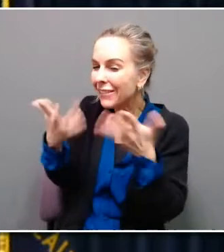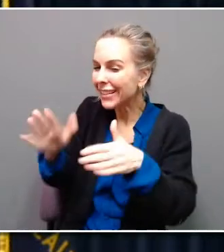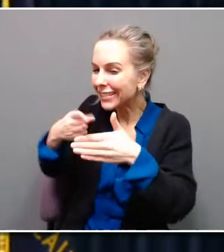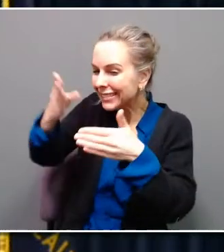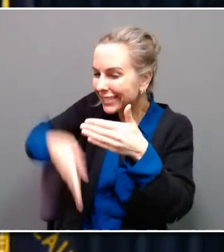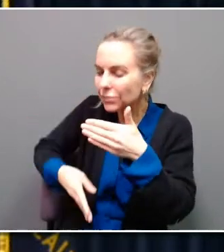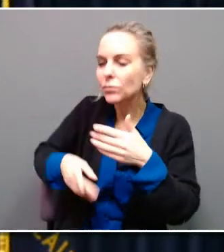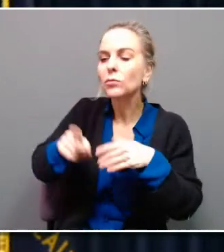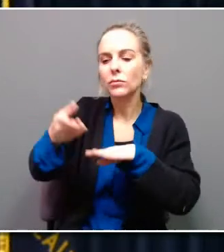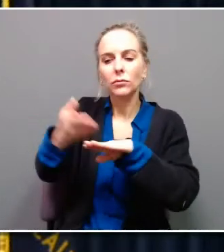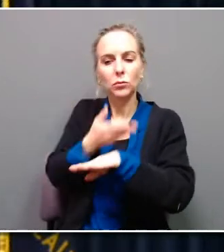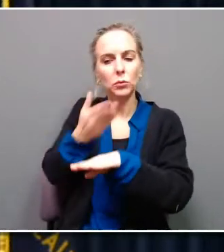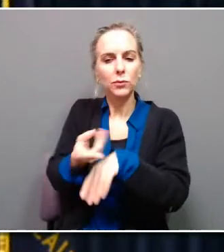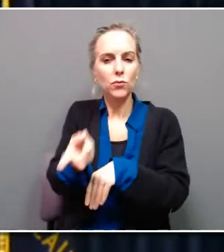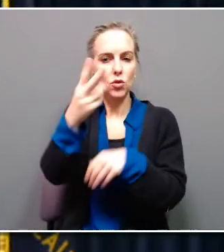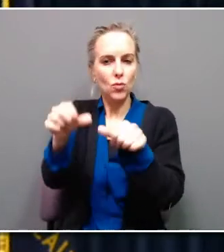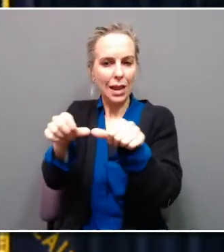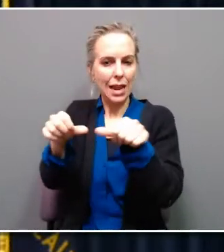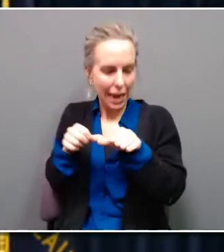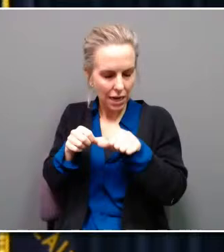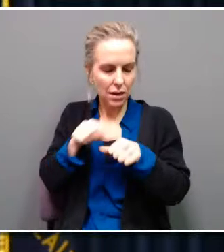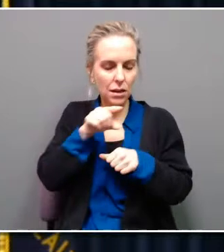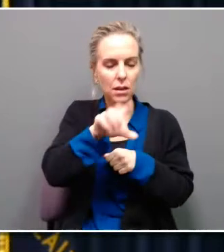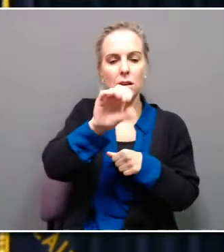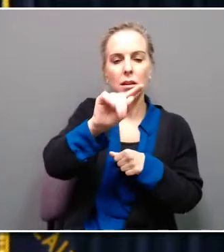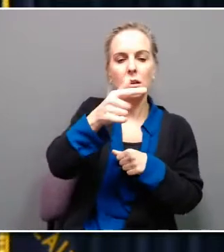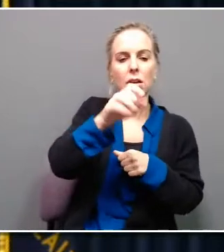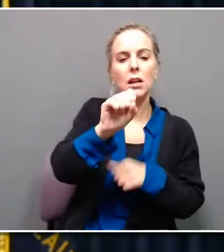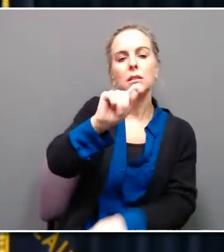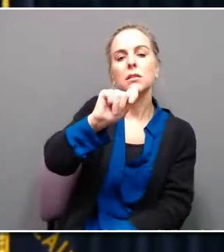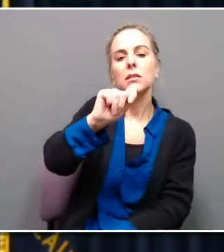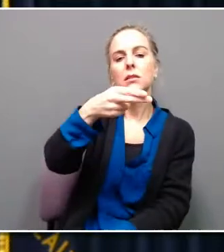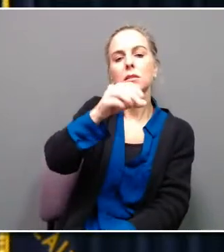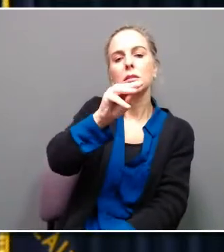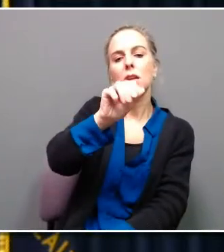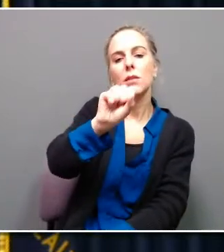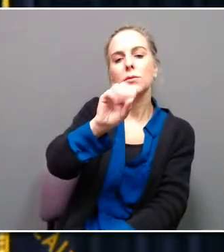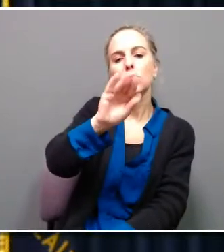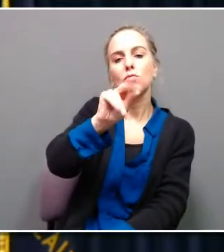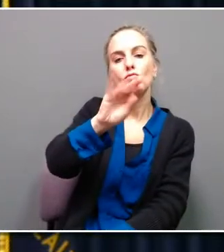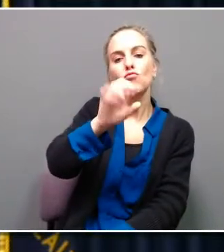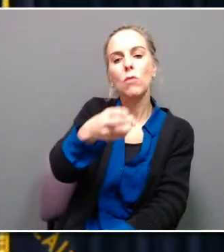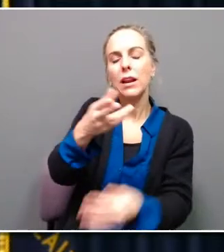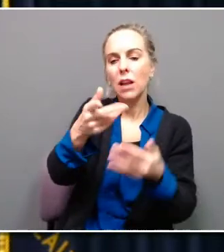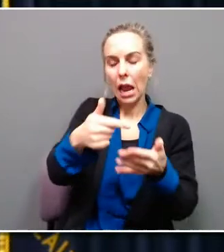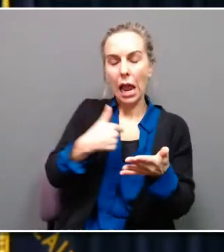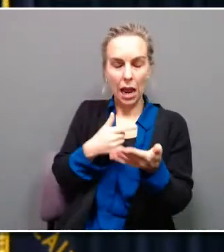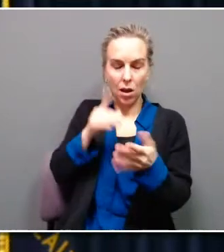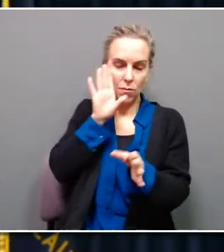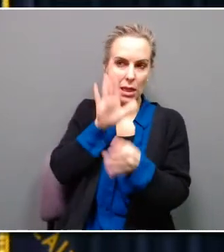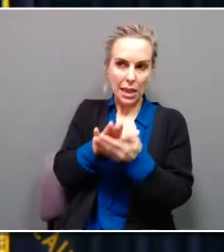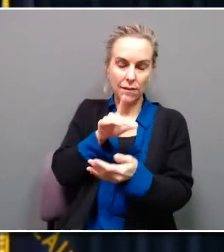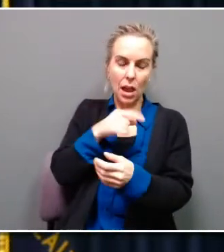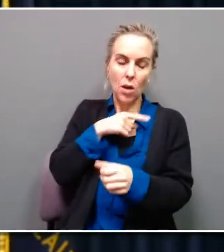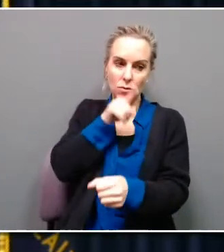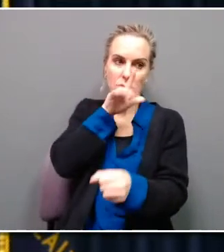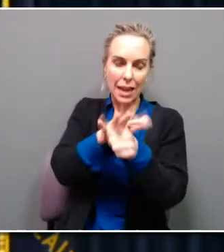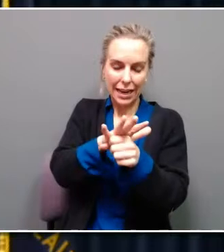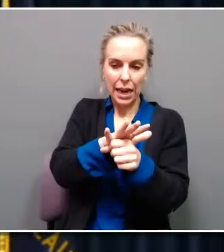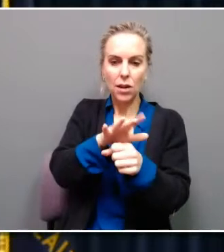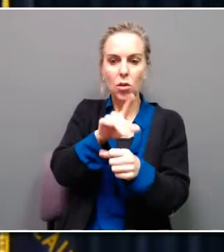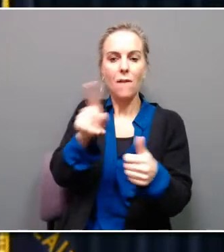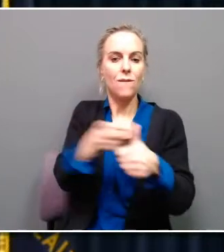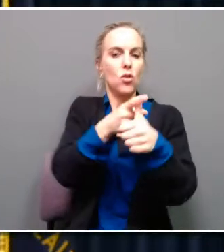at 2 sites, the cottages at Thompson Branch, where I believe we will dedicate our first home before the end of the